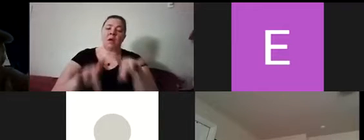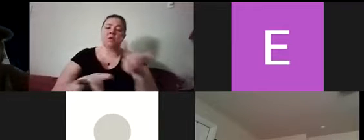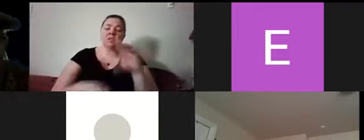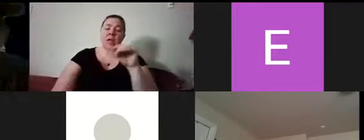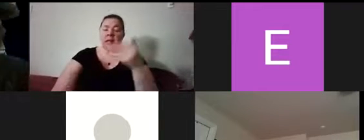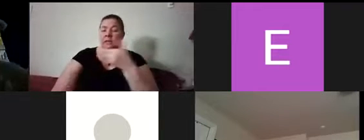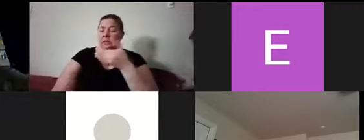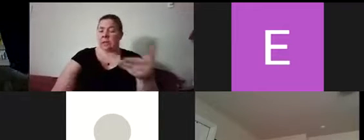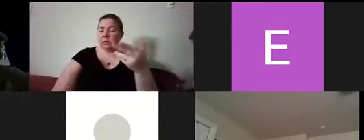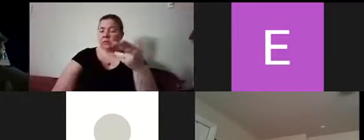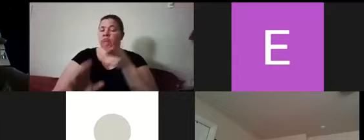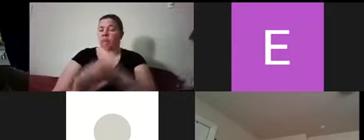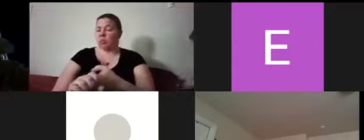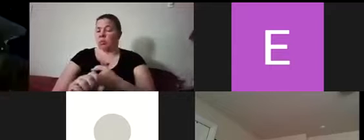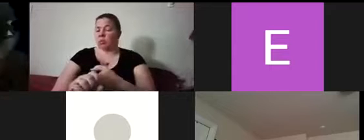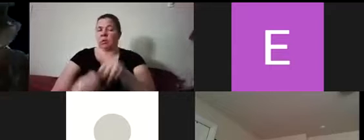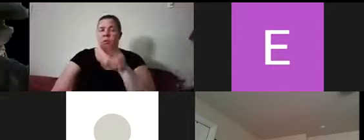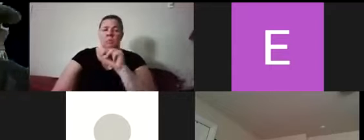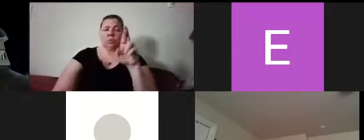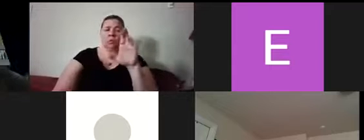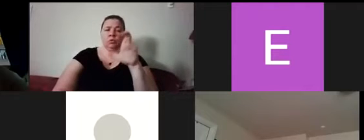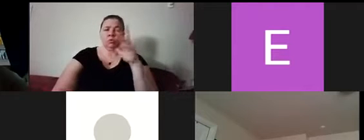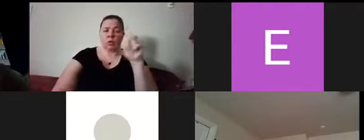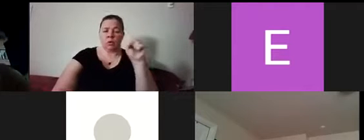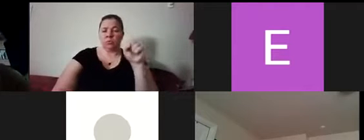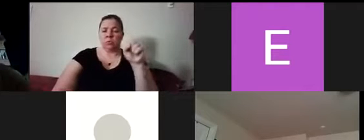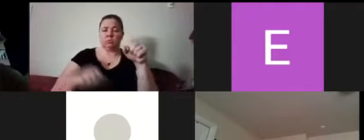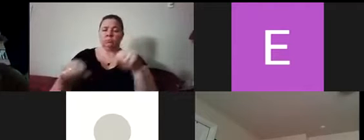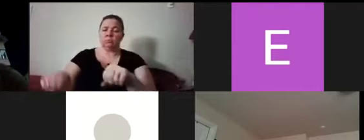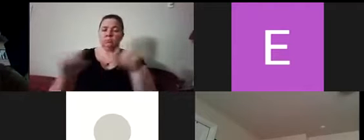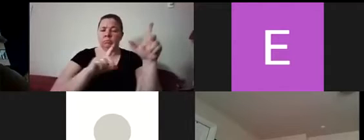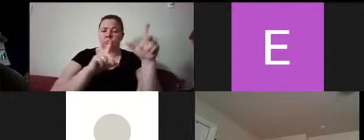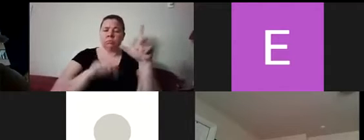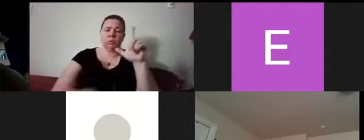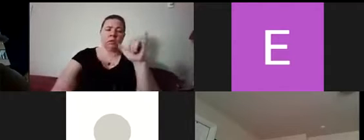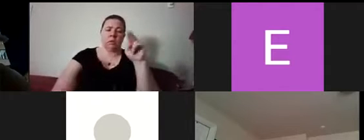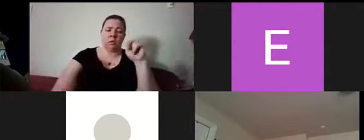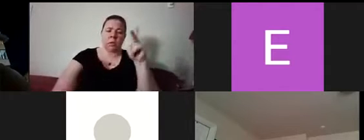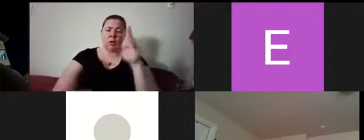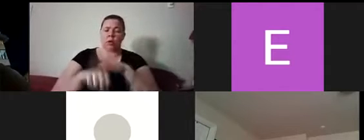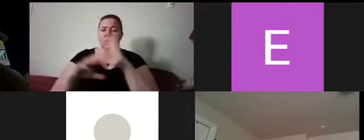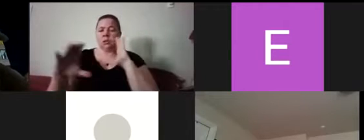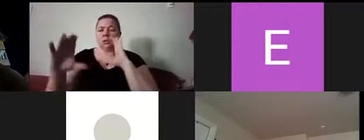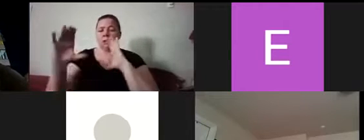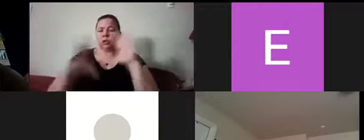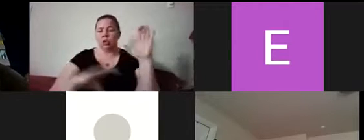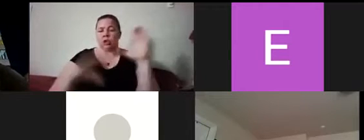you want to join, please jump on. Mr. Charles has put the link on the chat